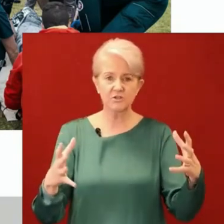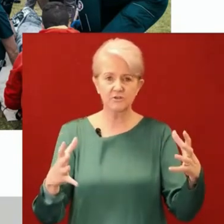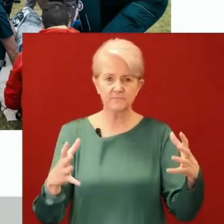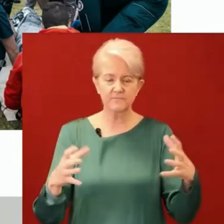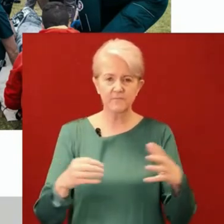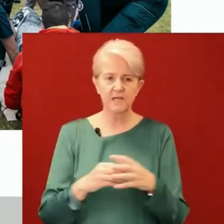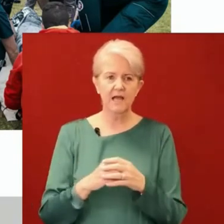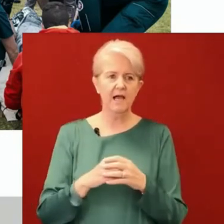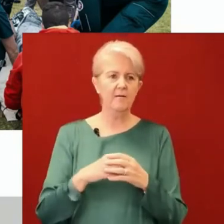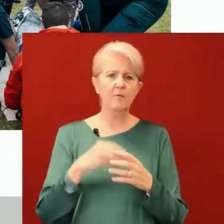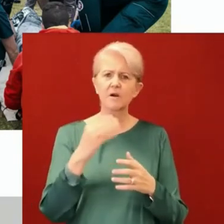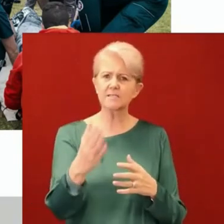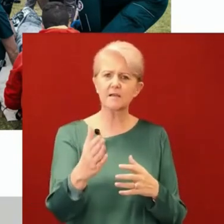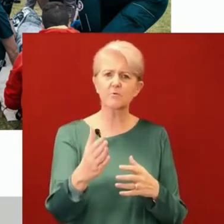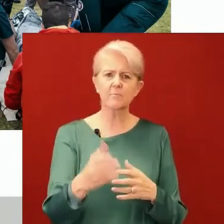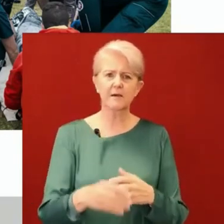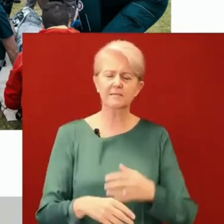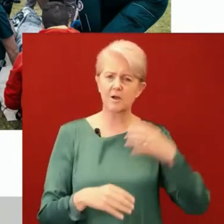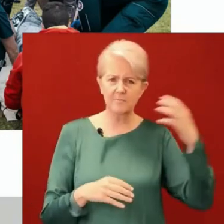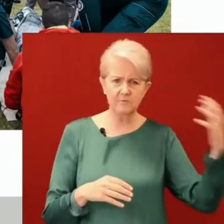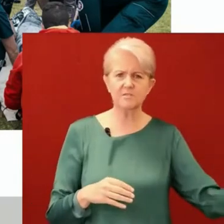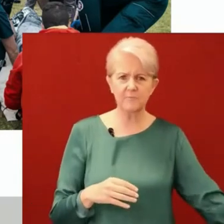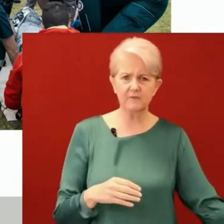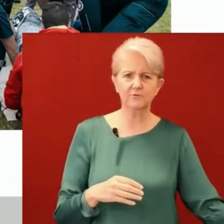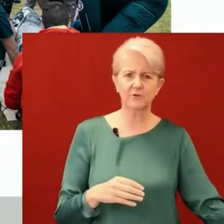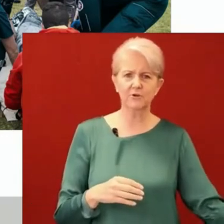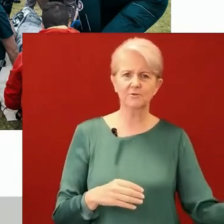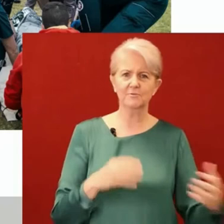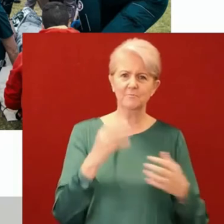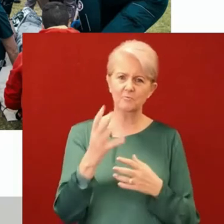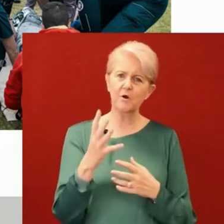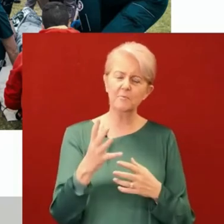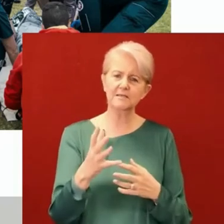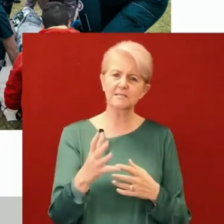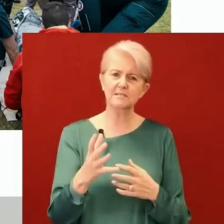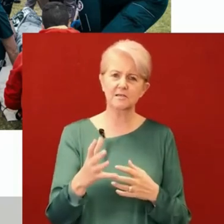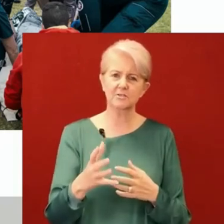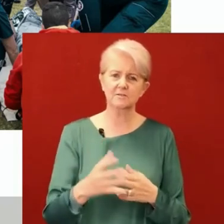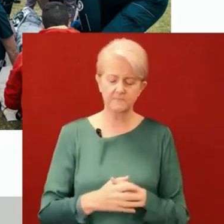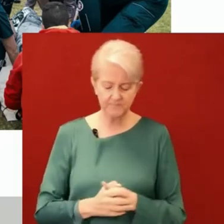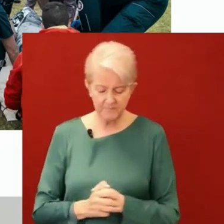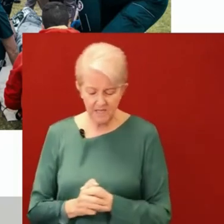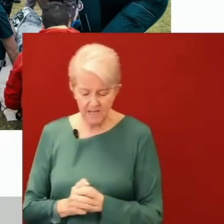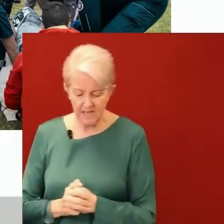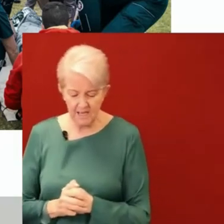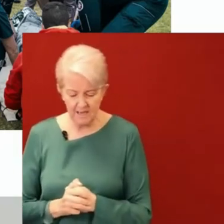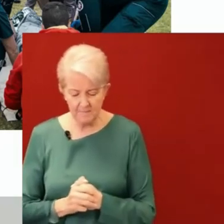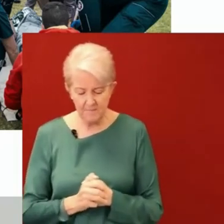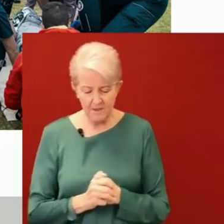about an issue. And when I say robust, I mean respectful though, but robust discussion.